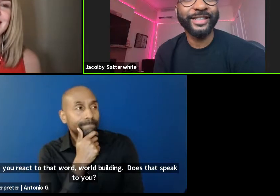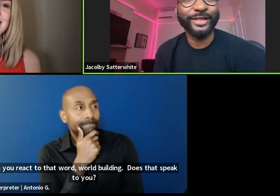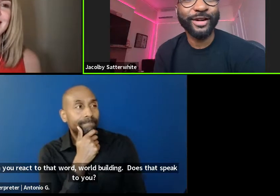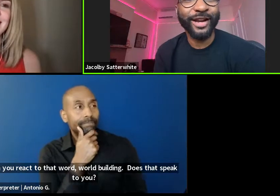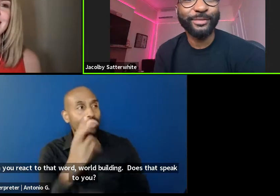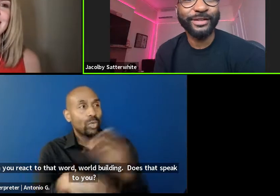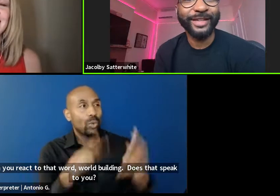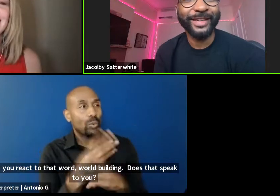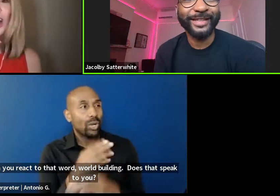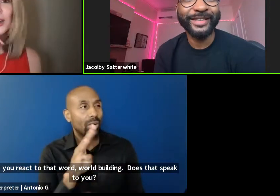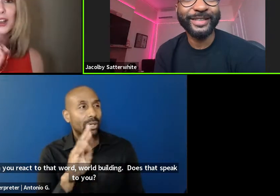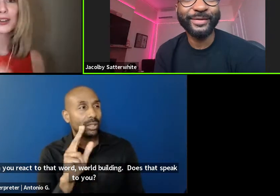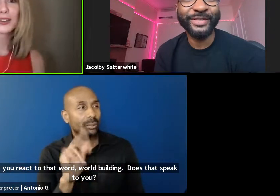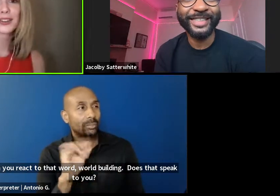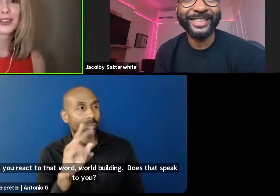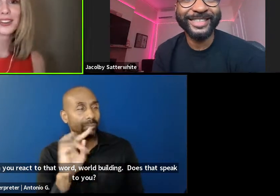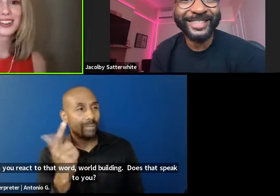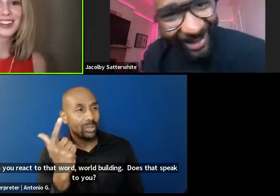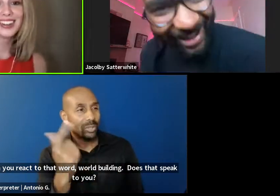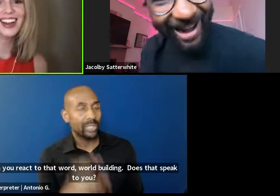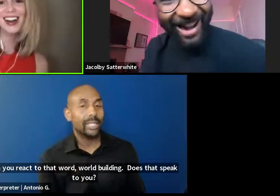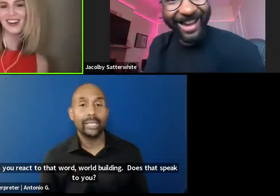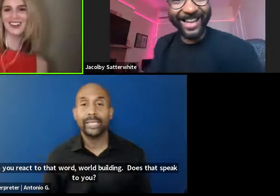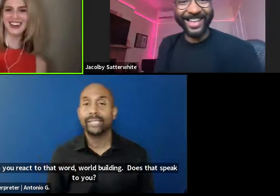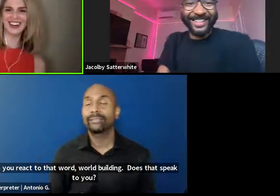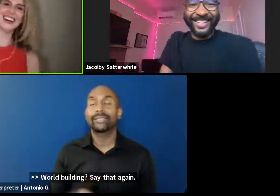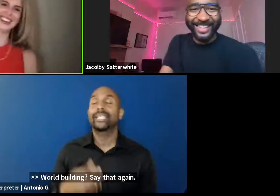Say that again, sorry. I was looking at list of attendees.